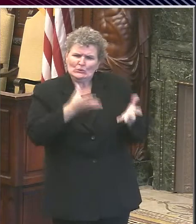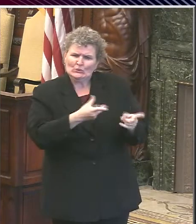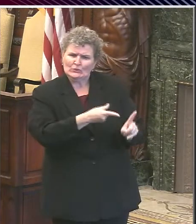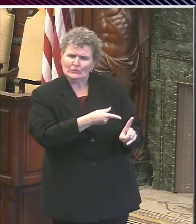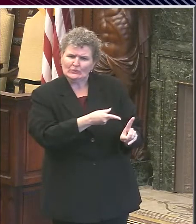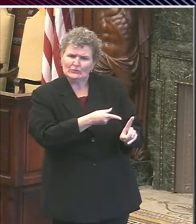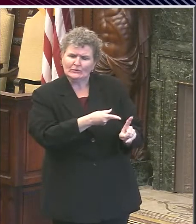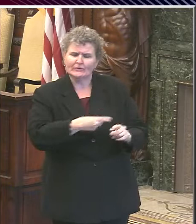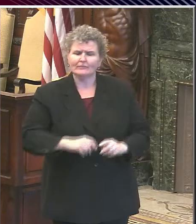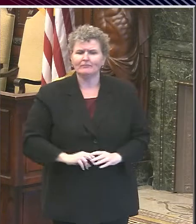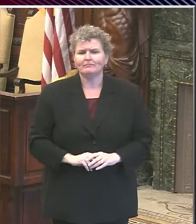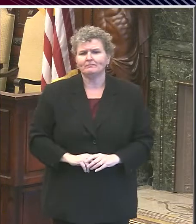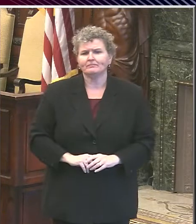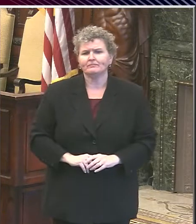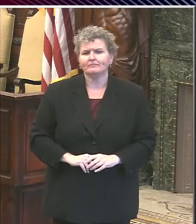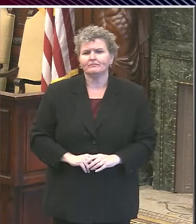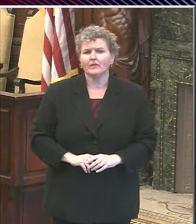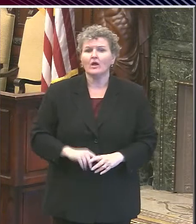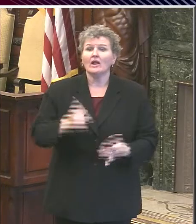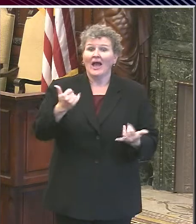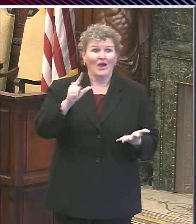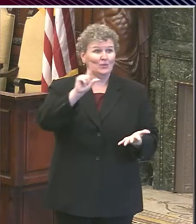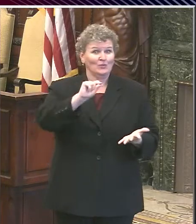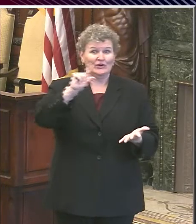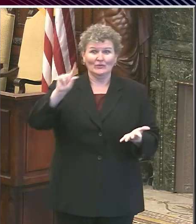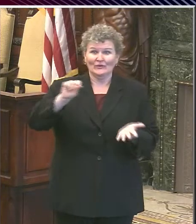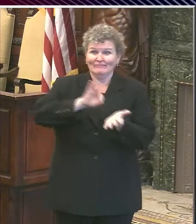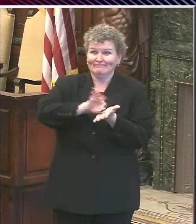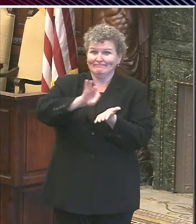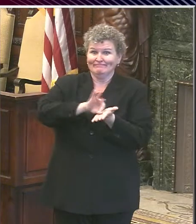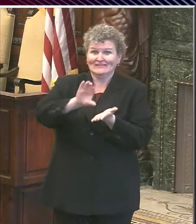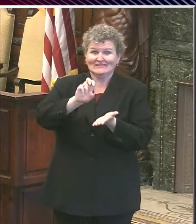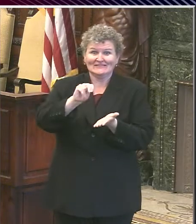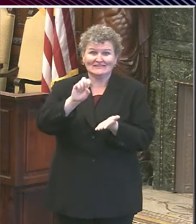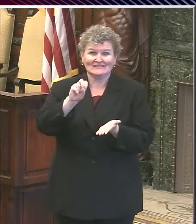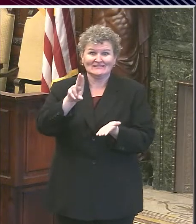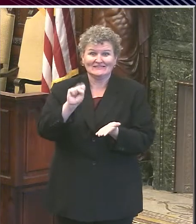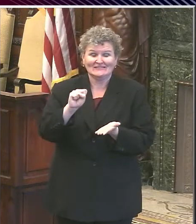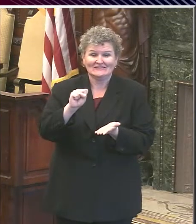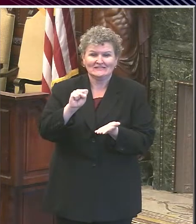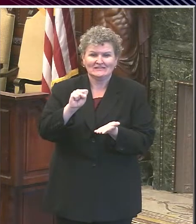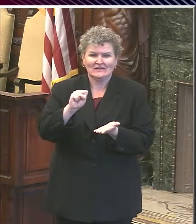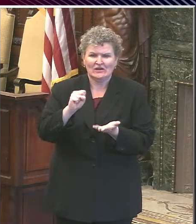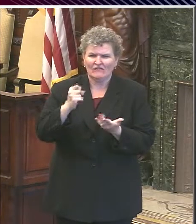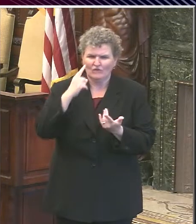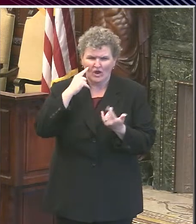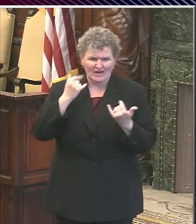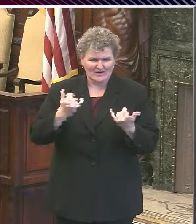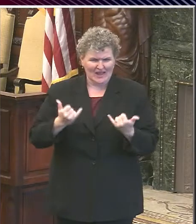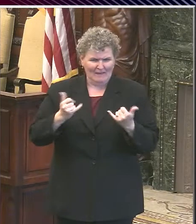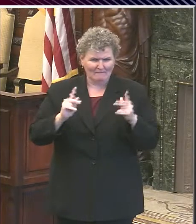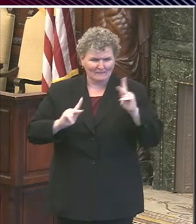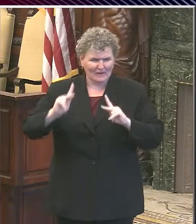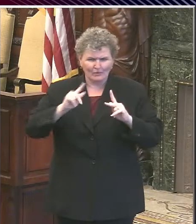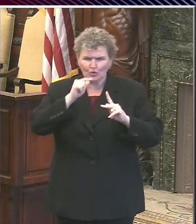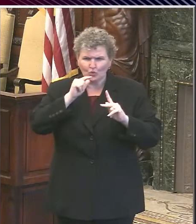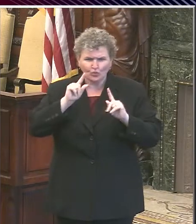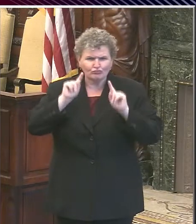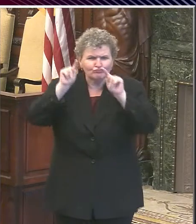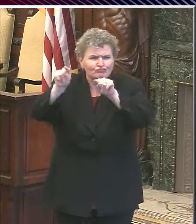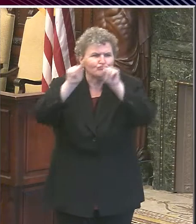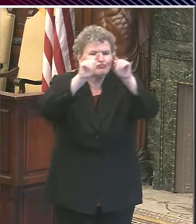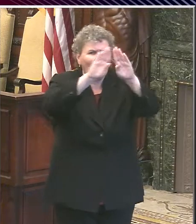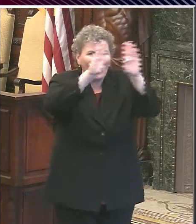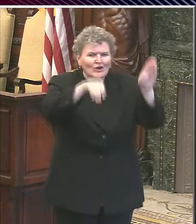As you may have heard, the U.S. Census Bureau has announced that their self-response phase and field data collection will end on September